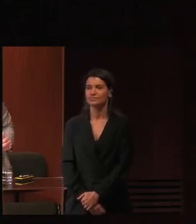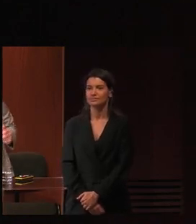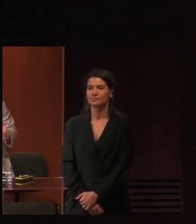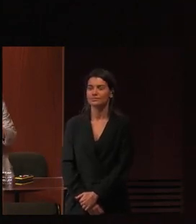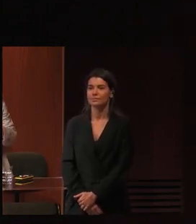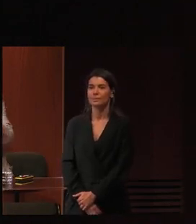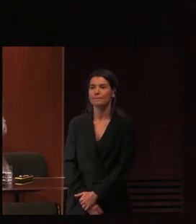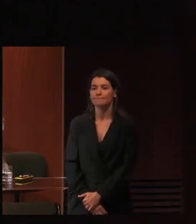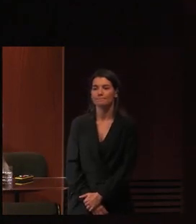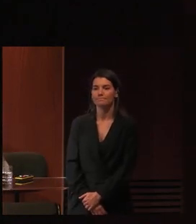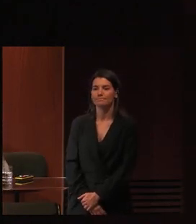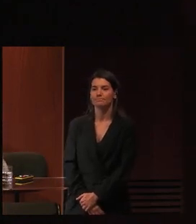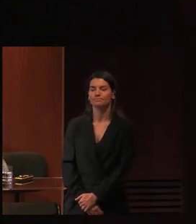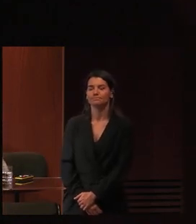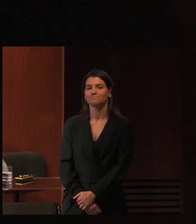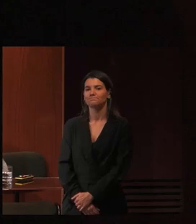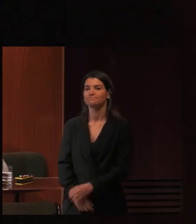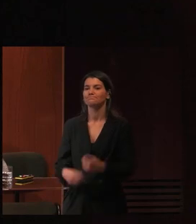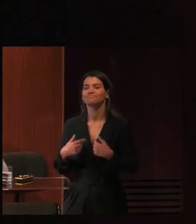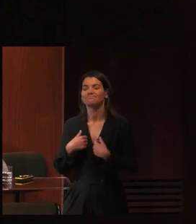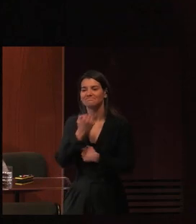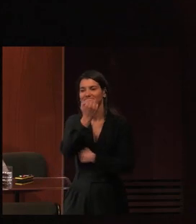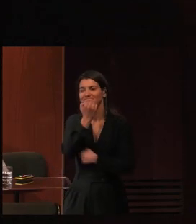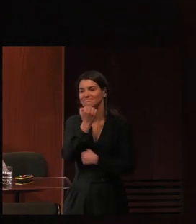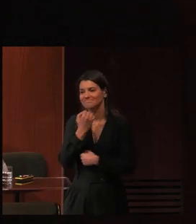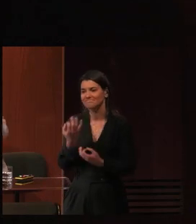I'm happy to be with you, and